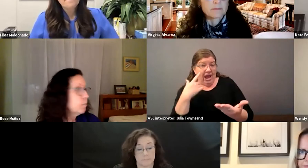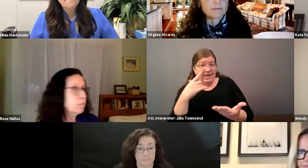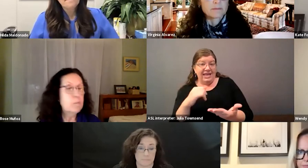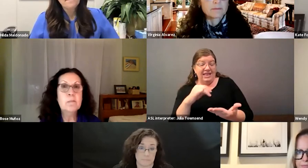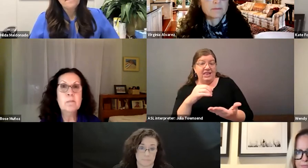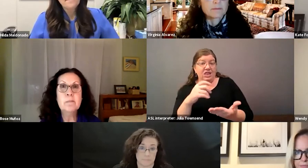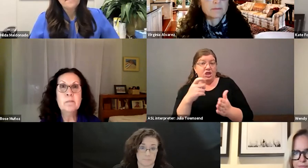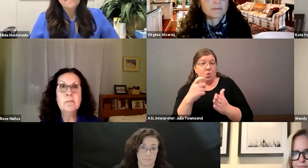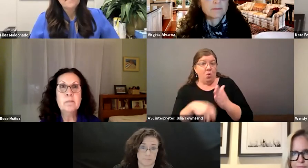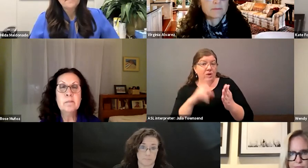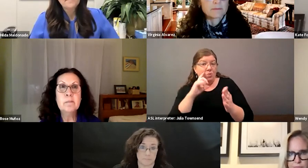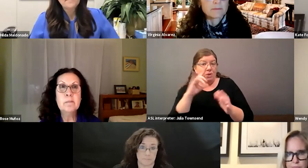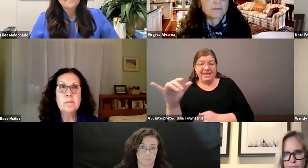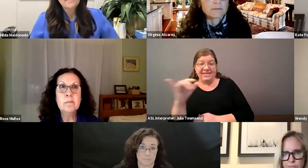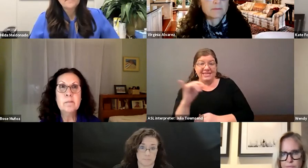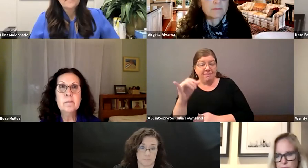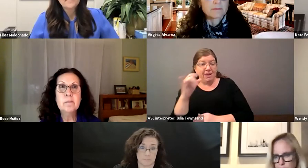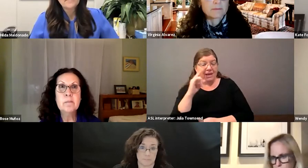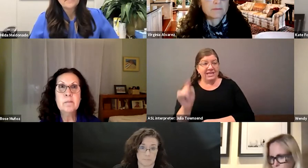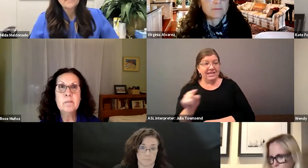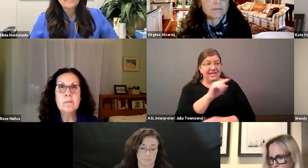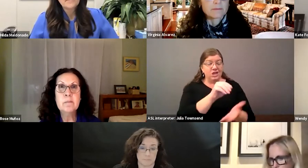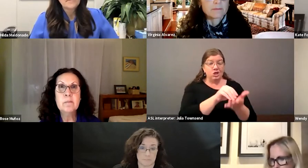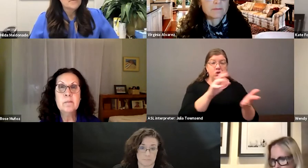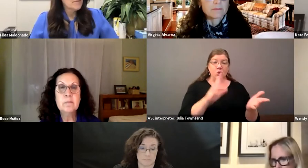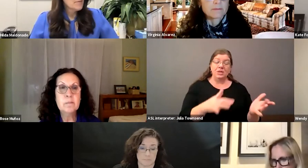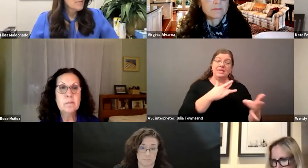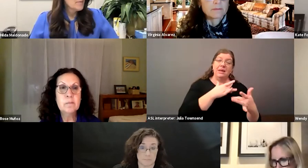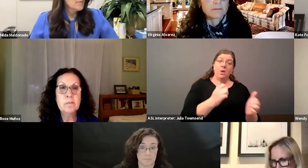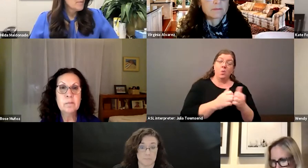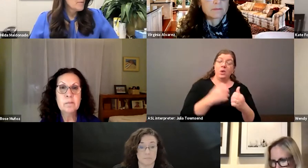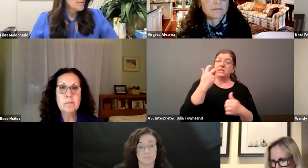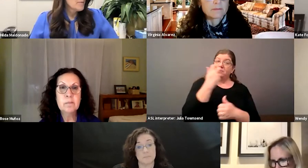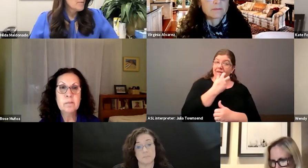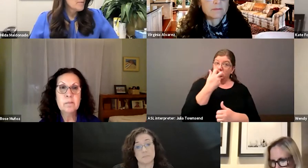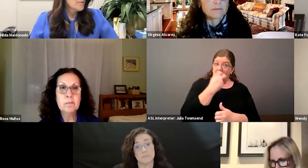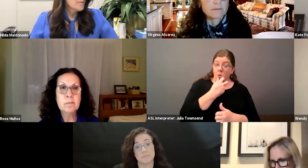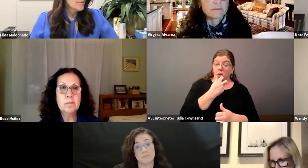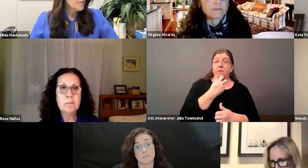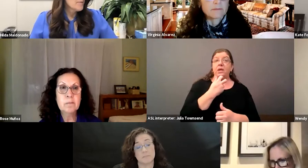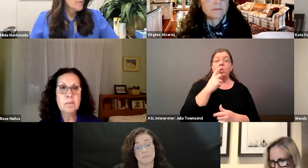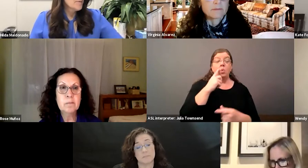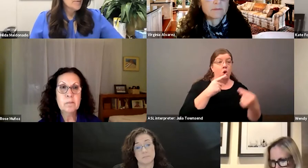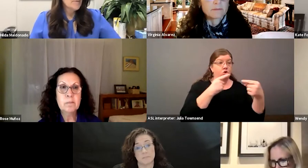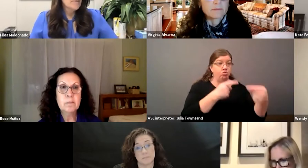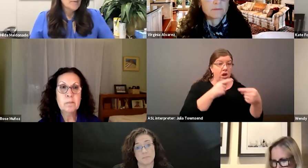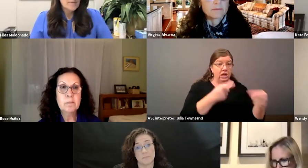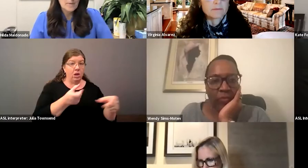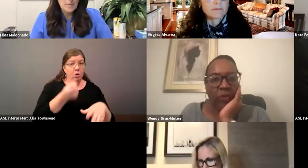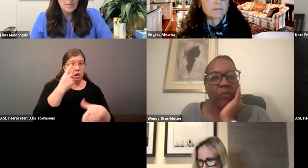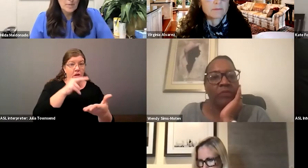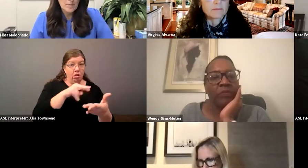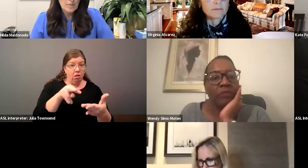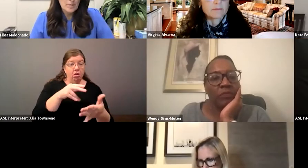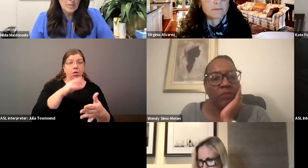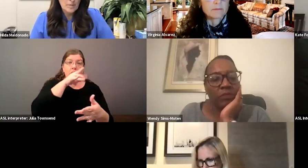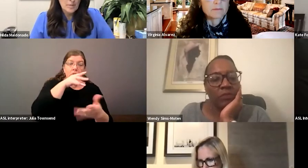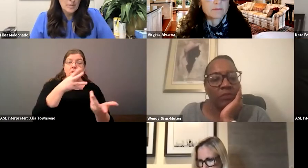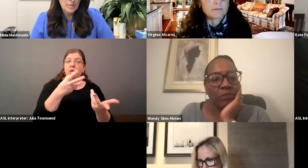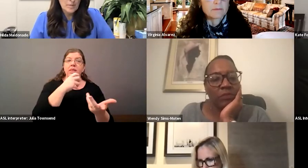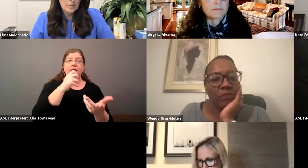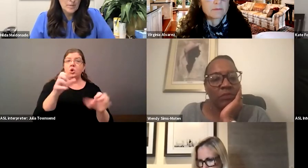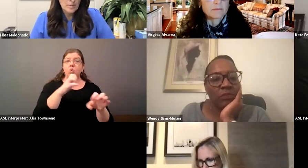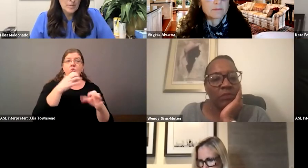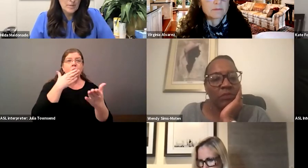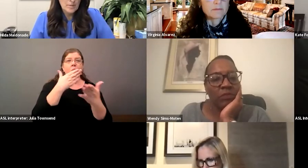similar because these students typically with speech therapy who are are struggling with literacy they won't they don't do